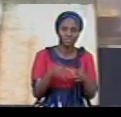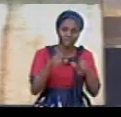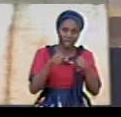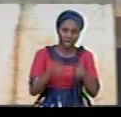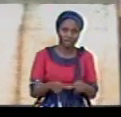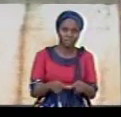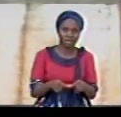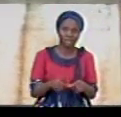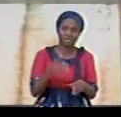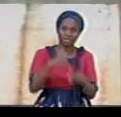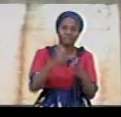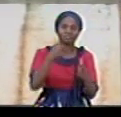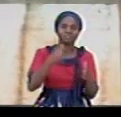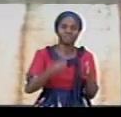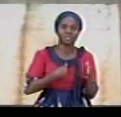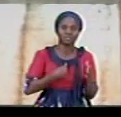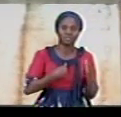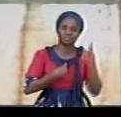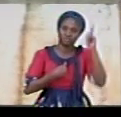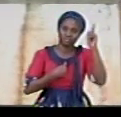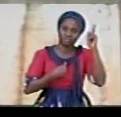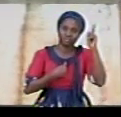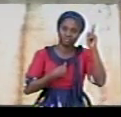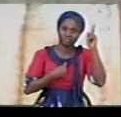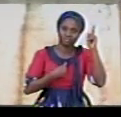Abide in me.